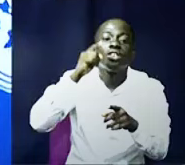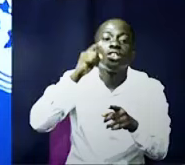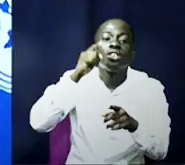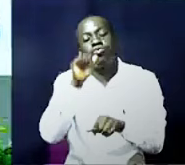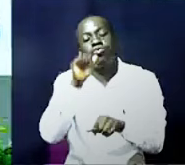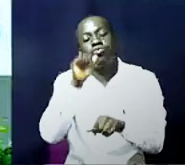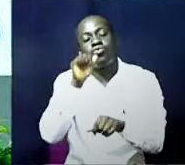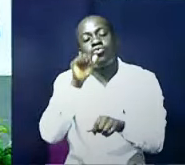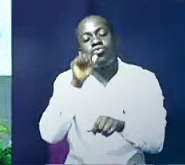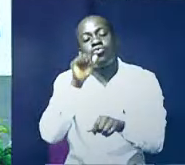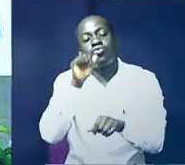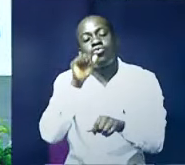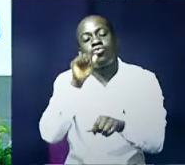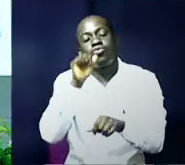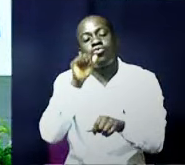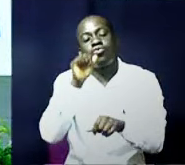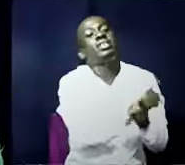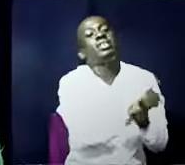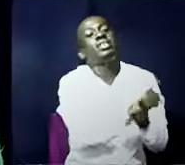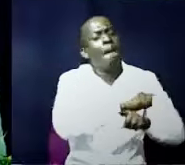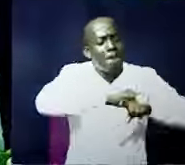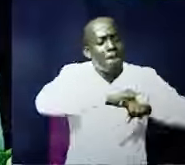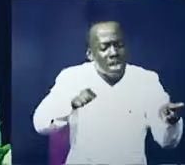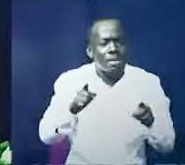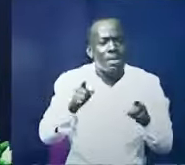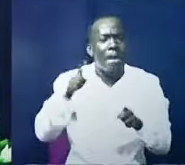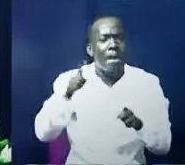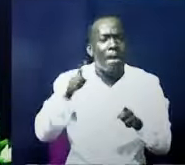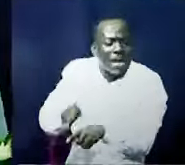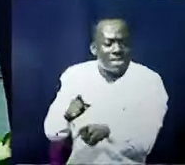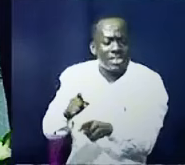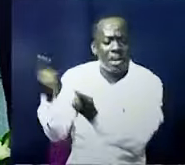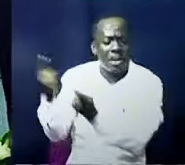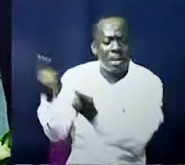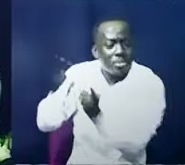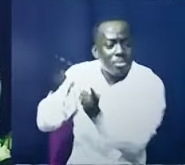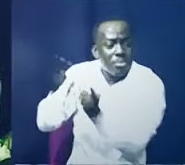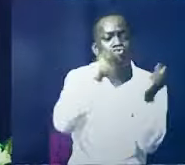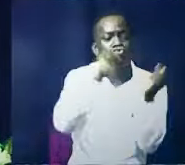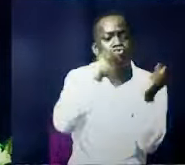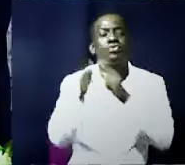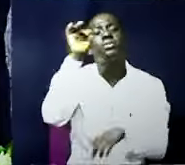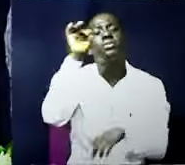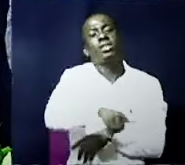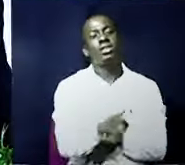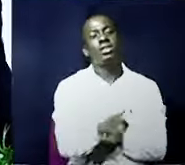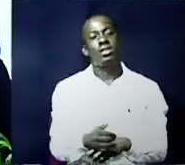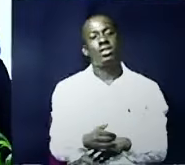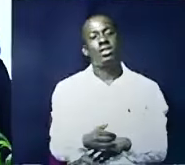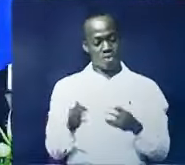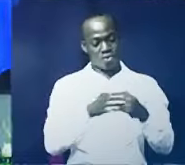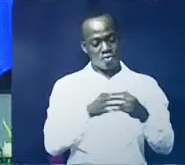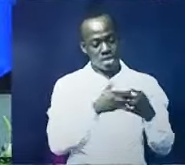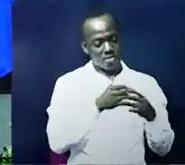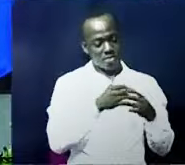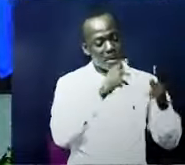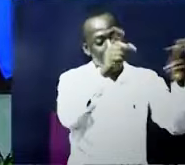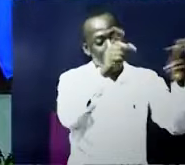But to bring transformation. Every one of us should look at your setting.